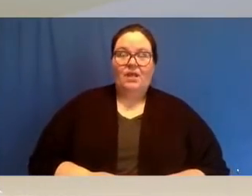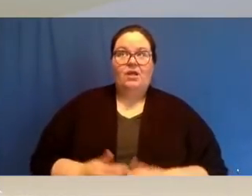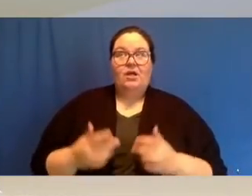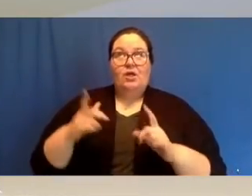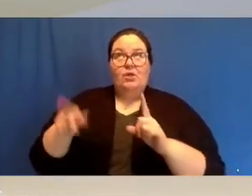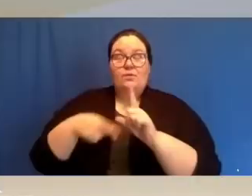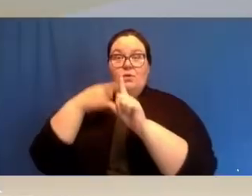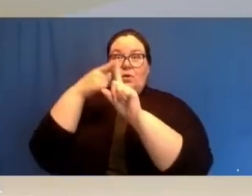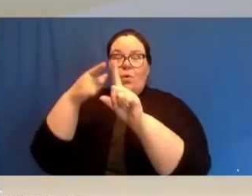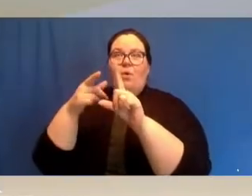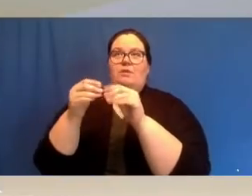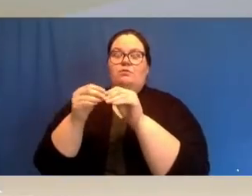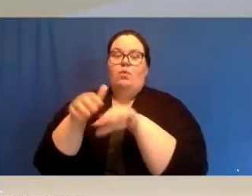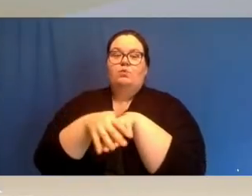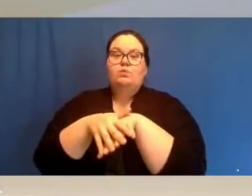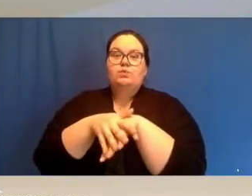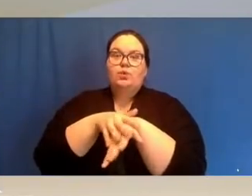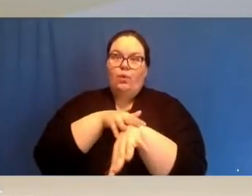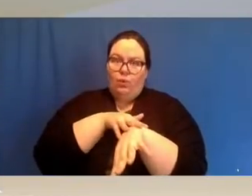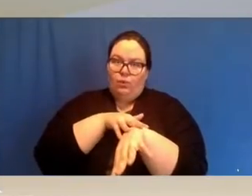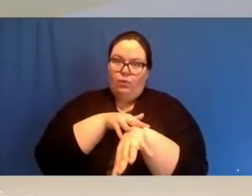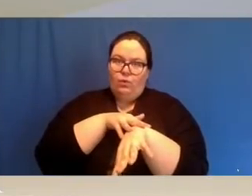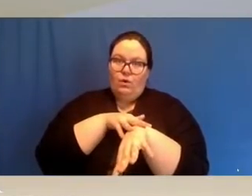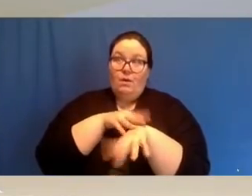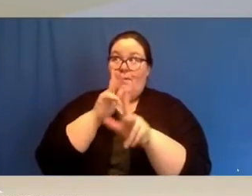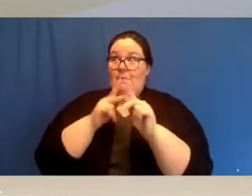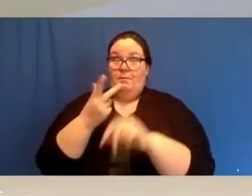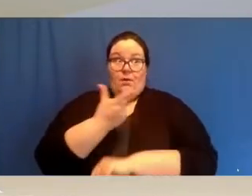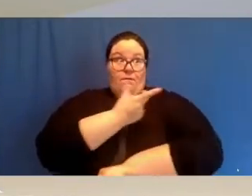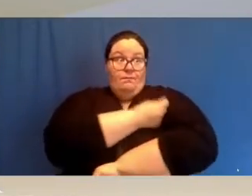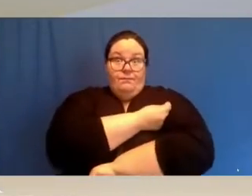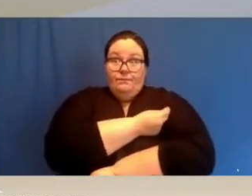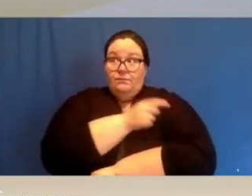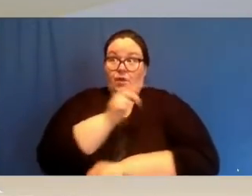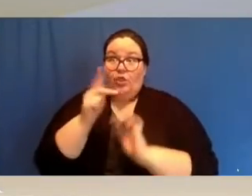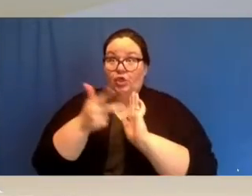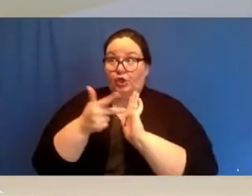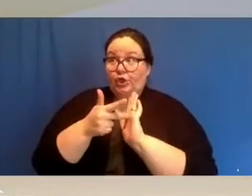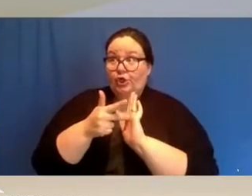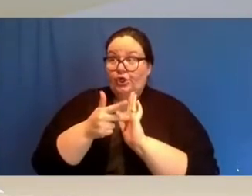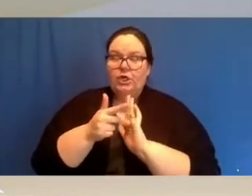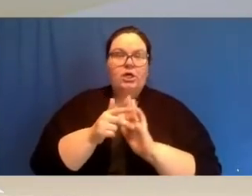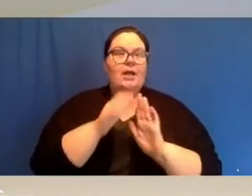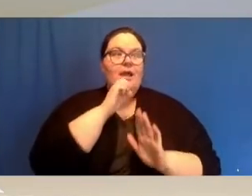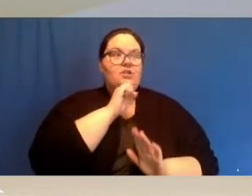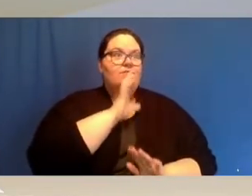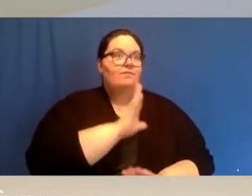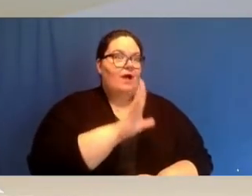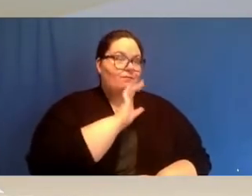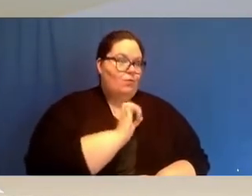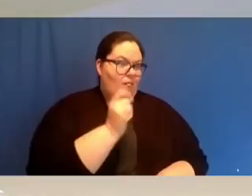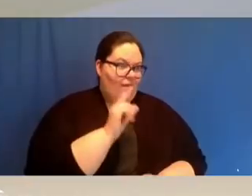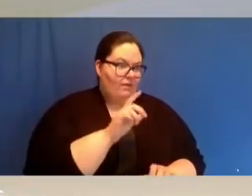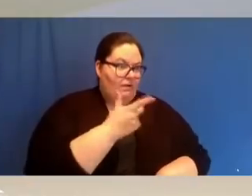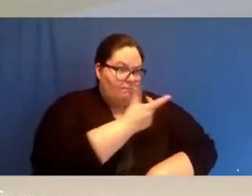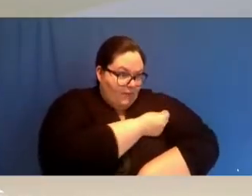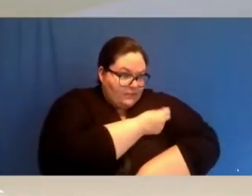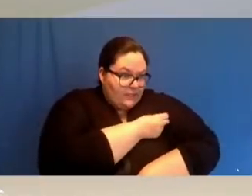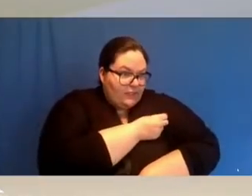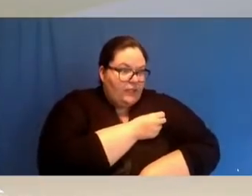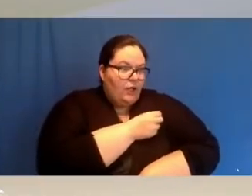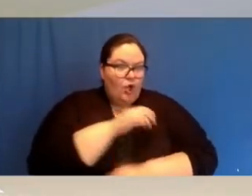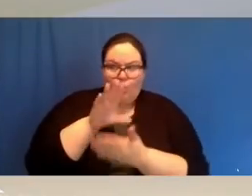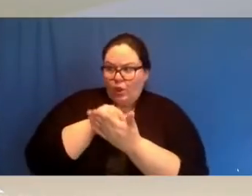while we get more people boosted with vaccine, more children vaccinated, and learn more about the virulence of this strain